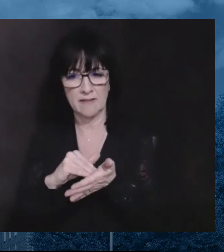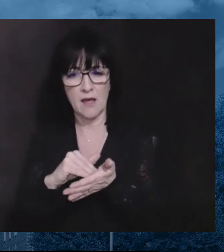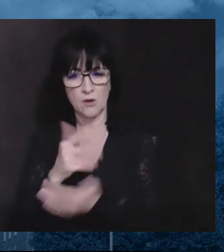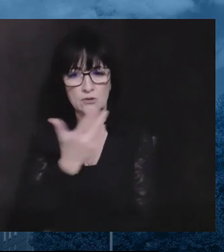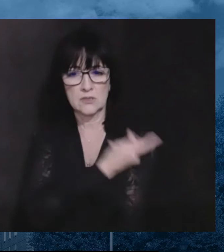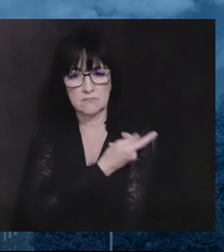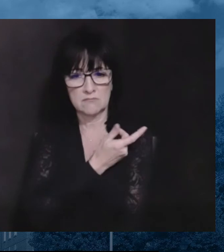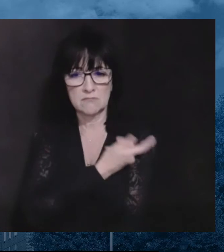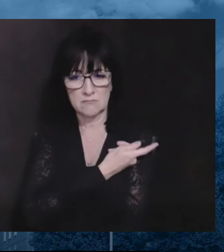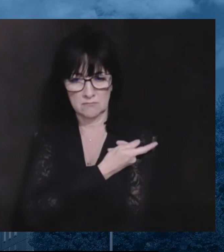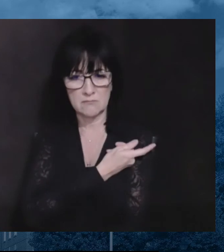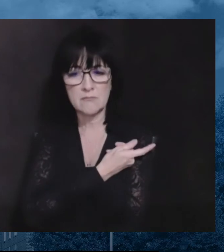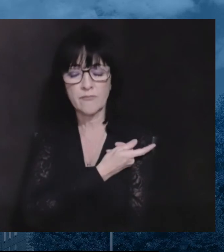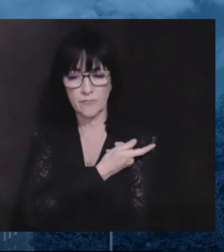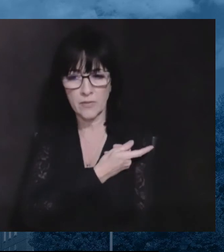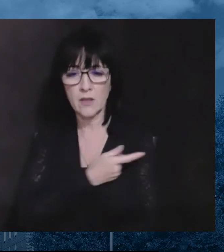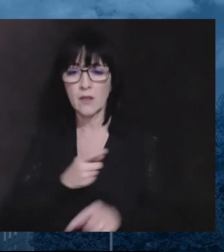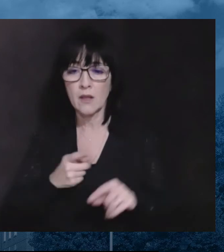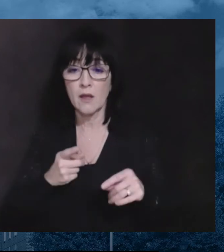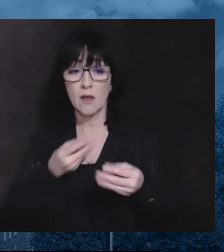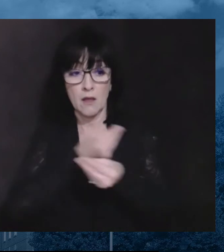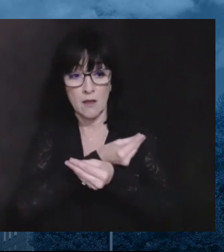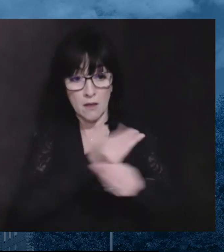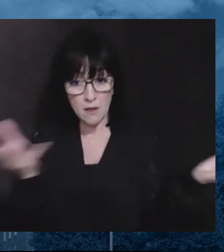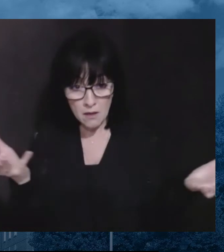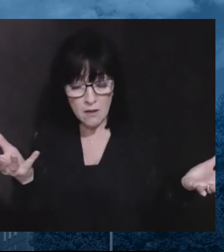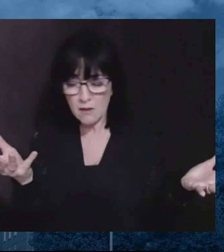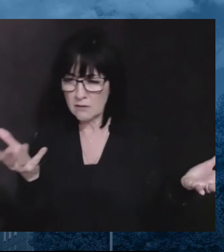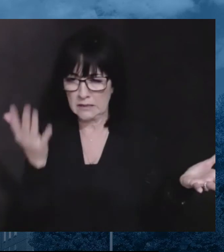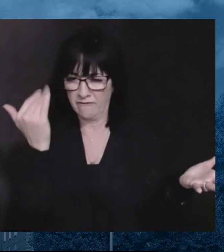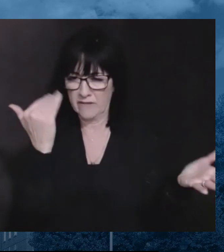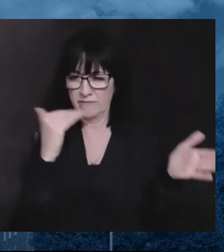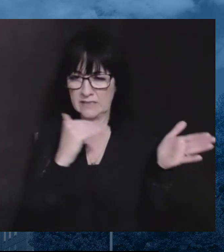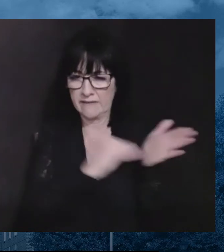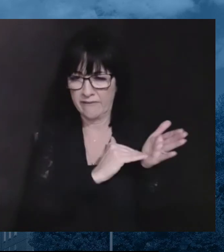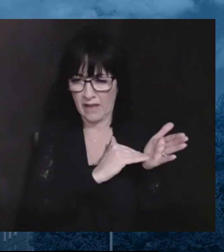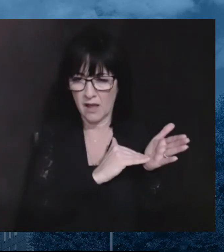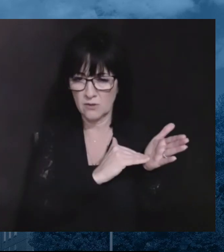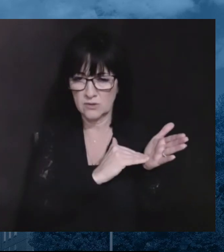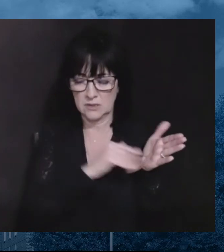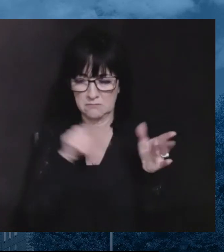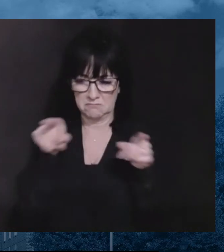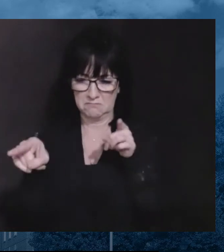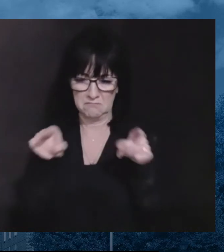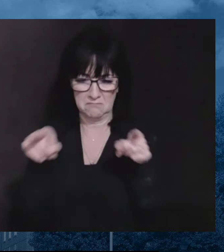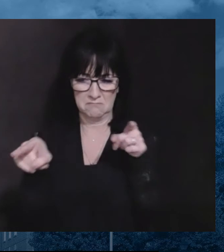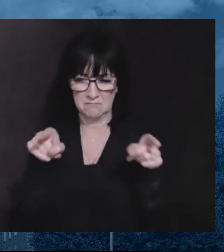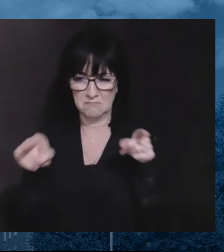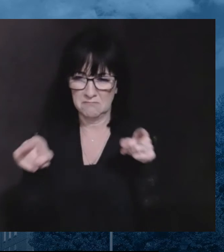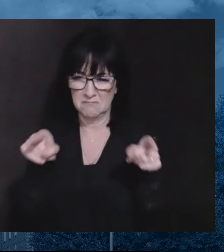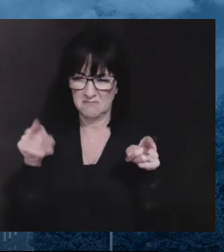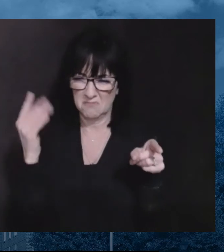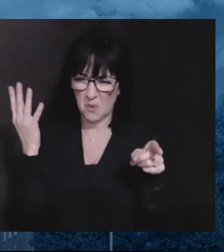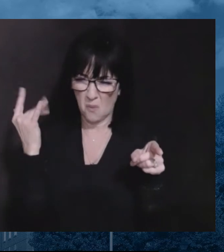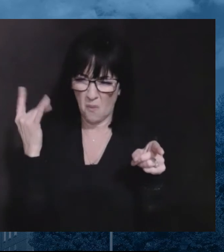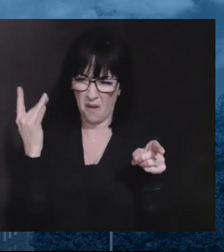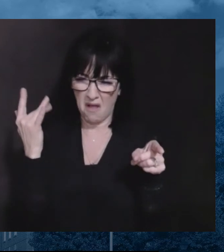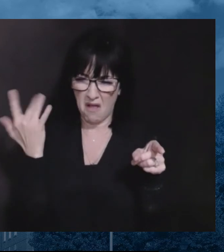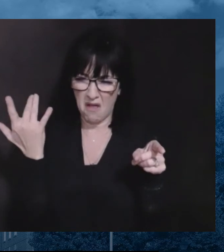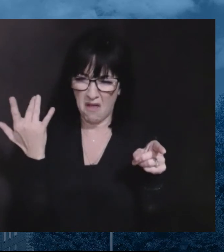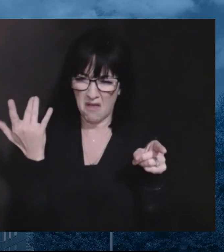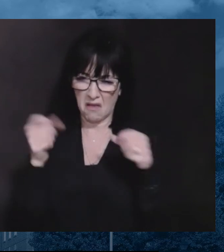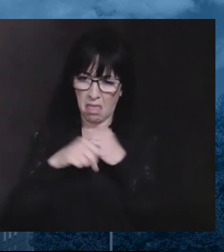and has administered somewhere around more than 15,000 of those doses. Why is it taking so long